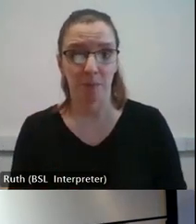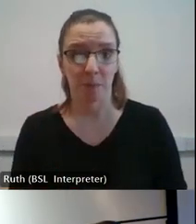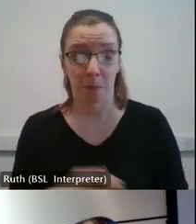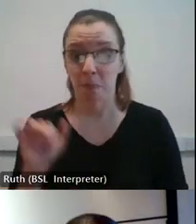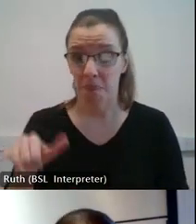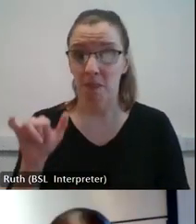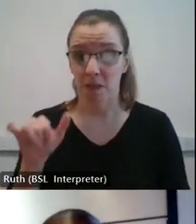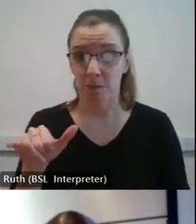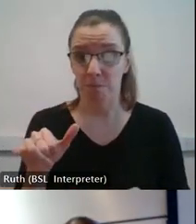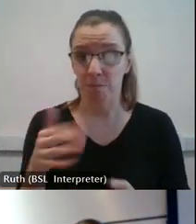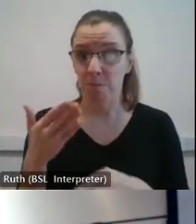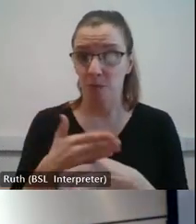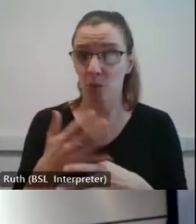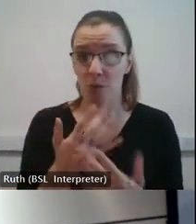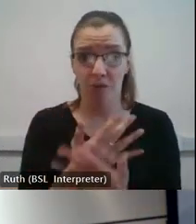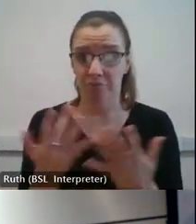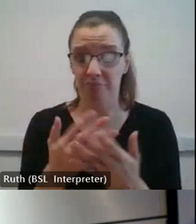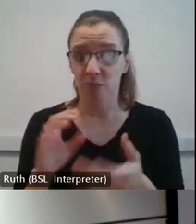few organizations. We work with